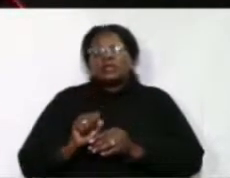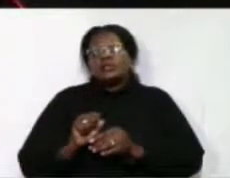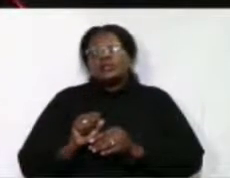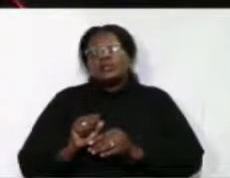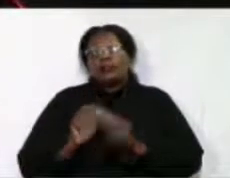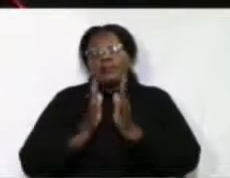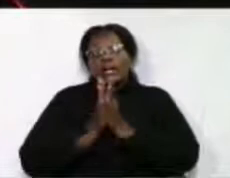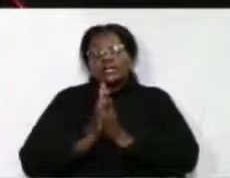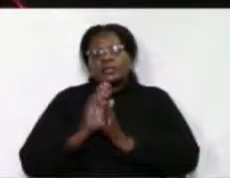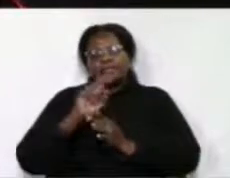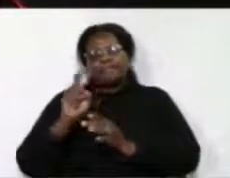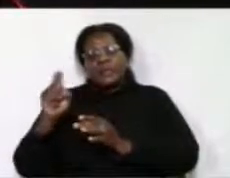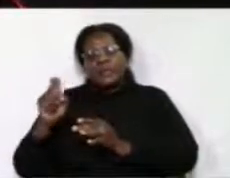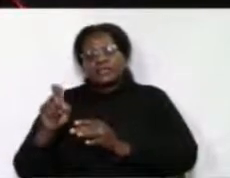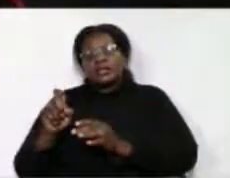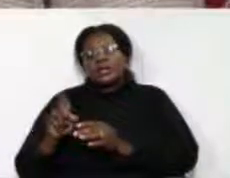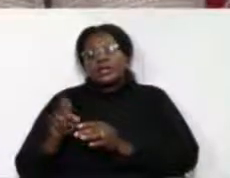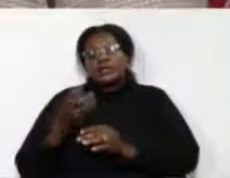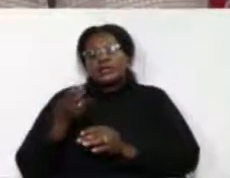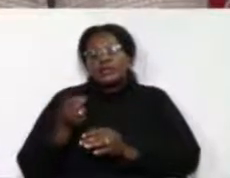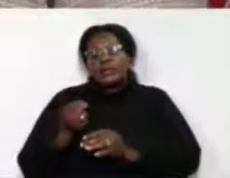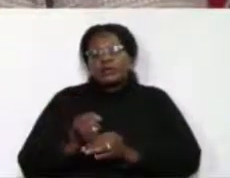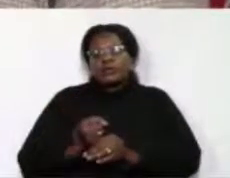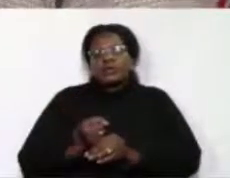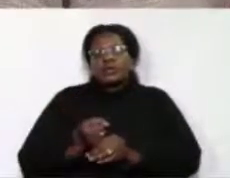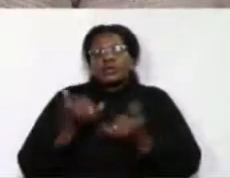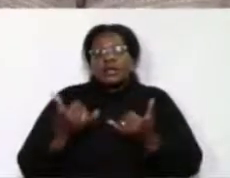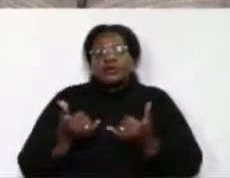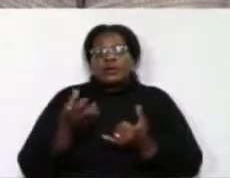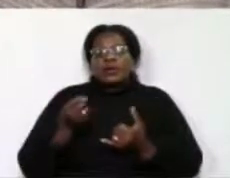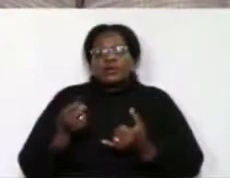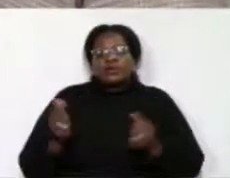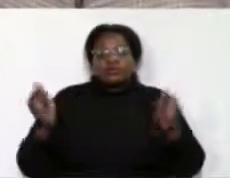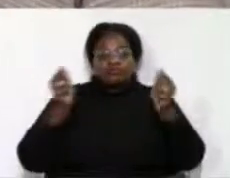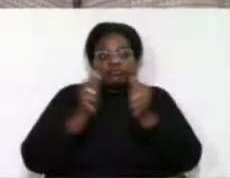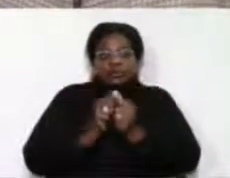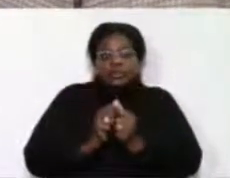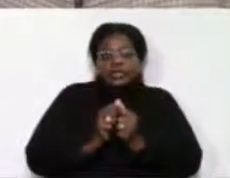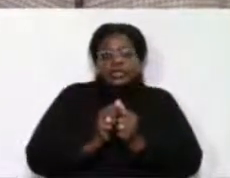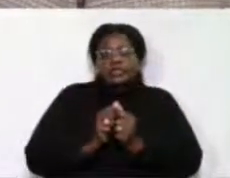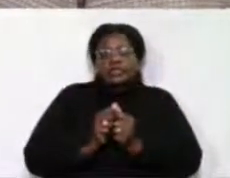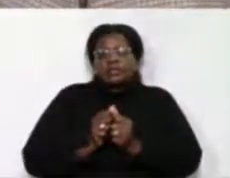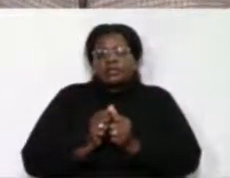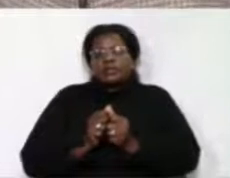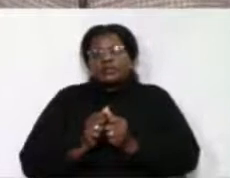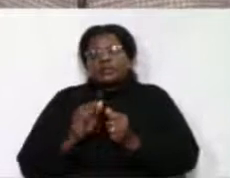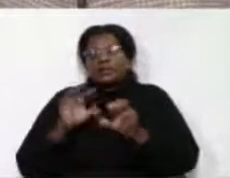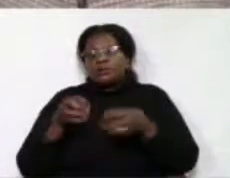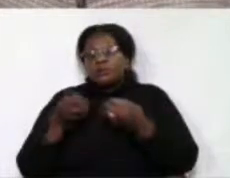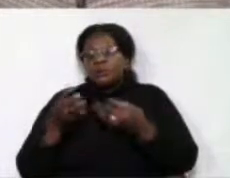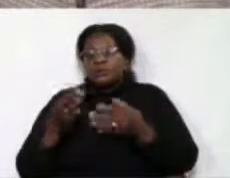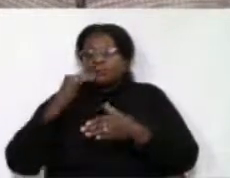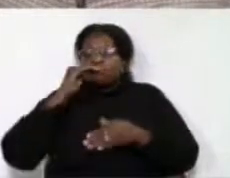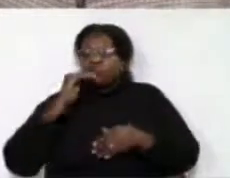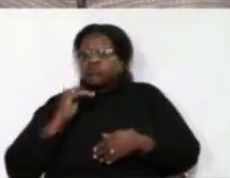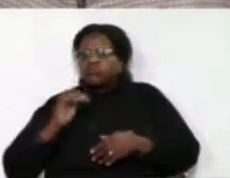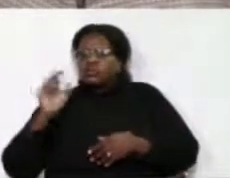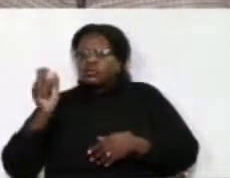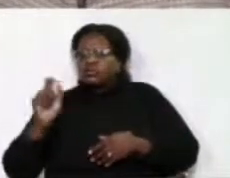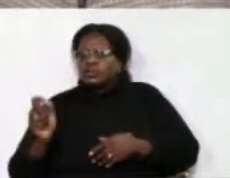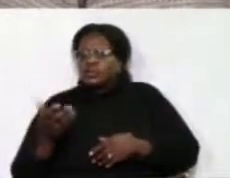So there we've got total non-current assets are 200,000 minus the 40. That gives us 160.